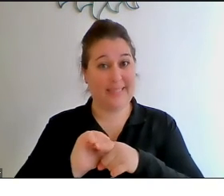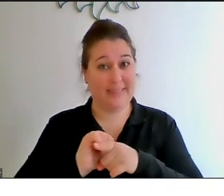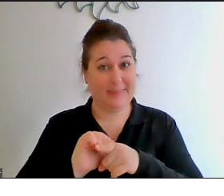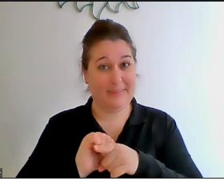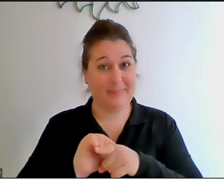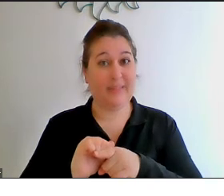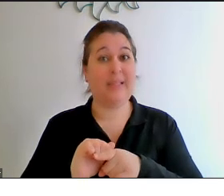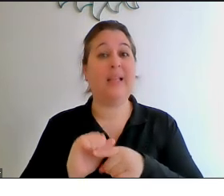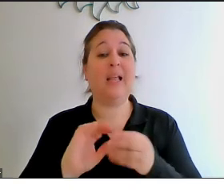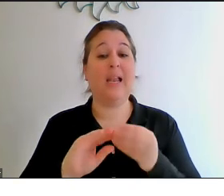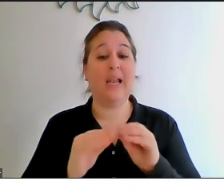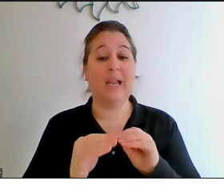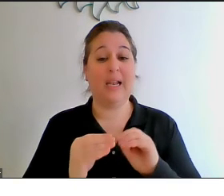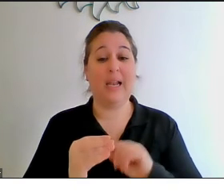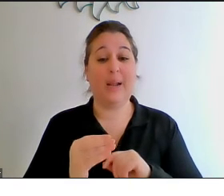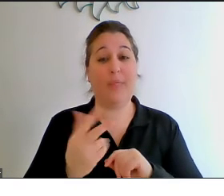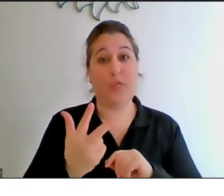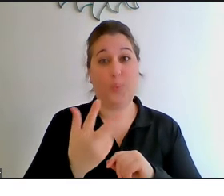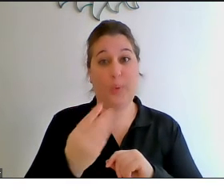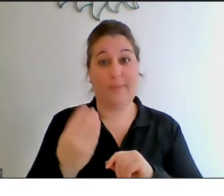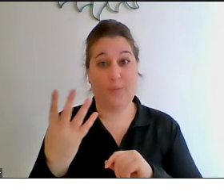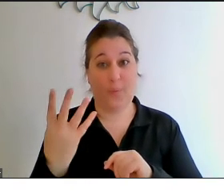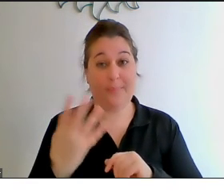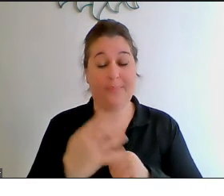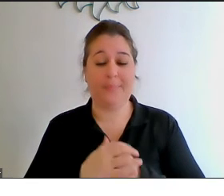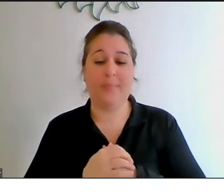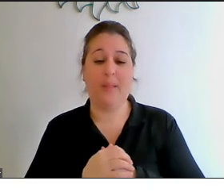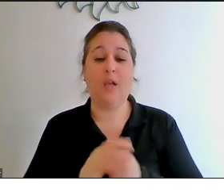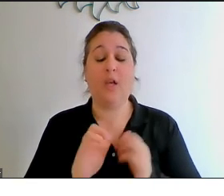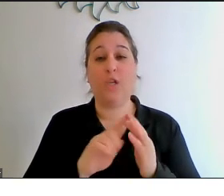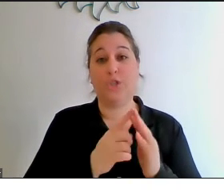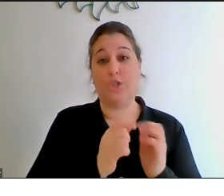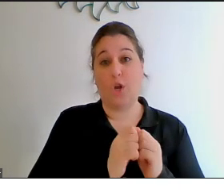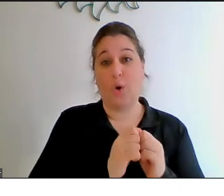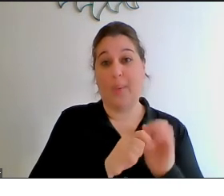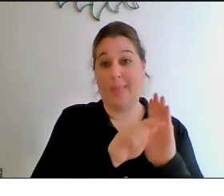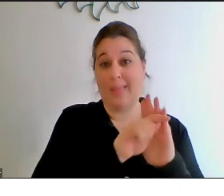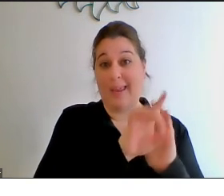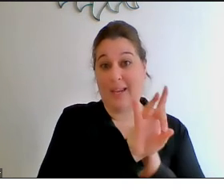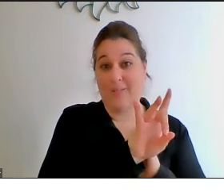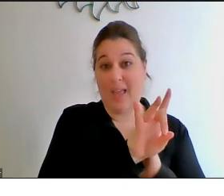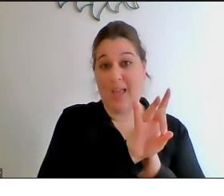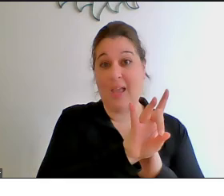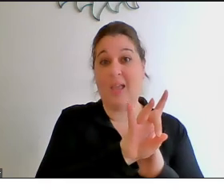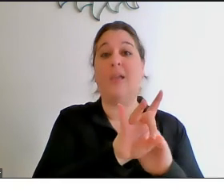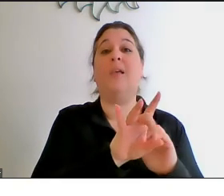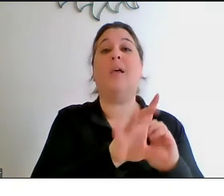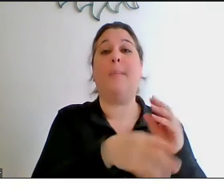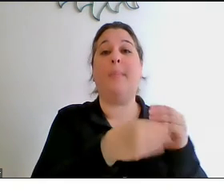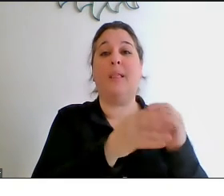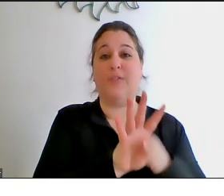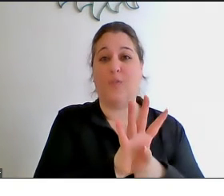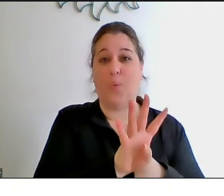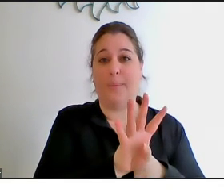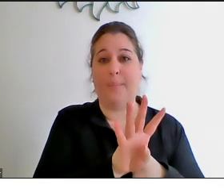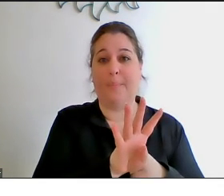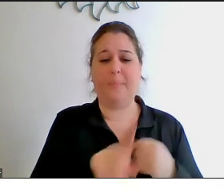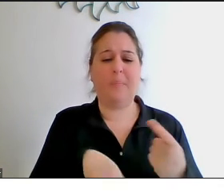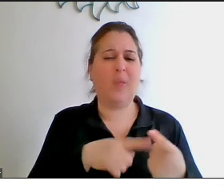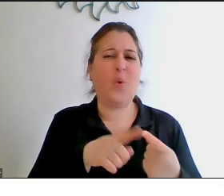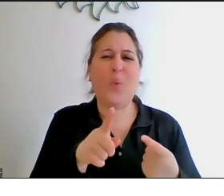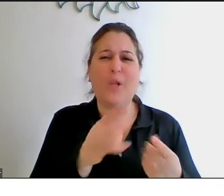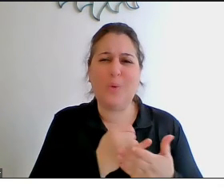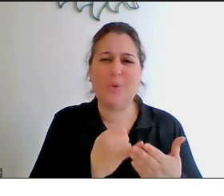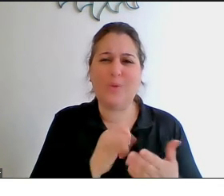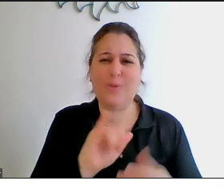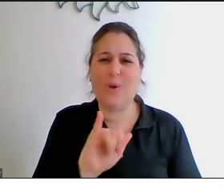Let's practice these ones. Okay, I have -8 plus 4. And when you're drawing these jars, you